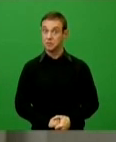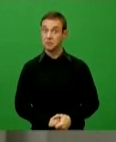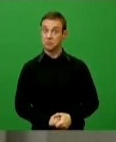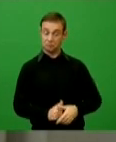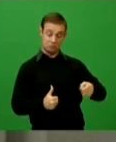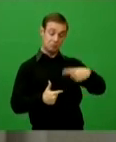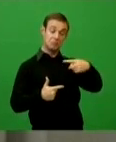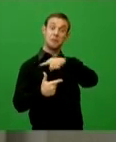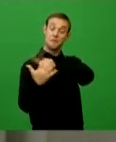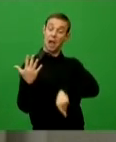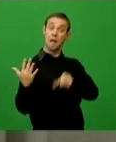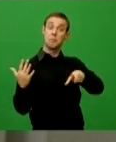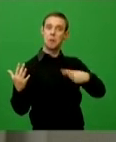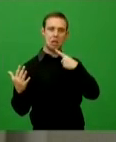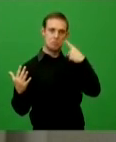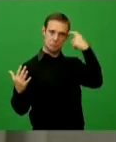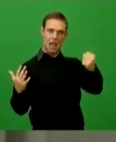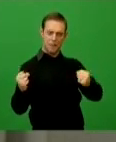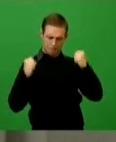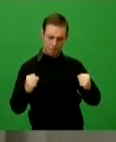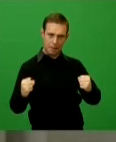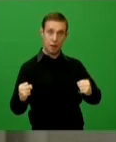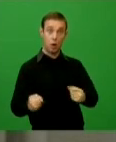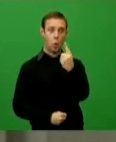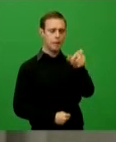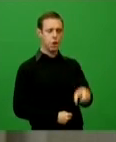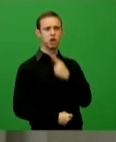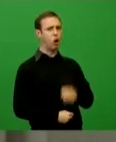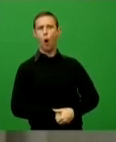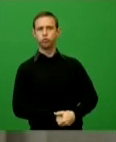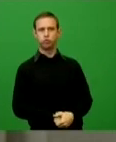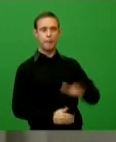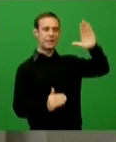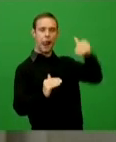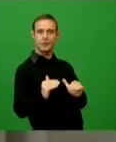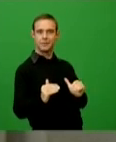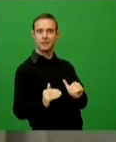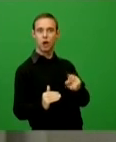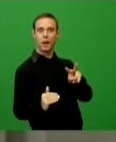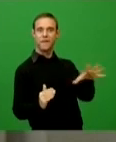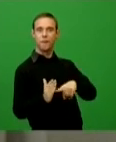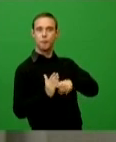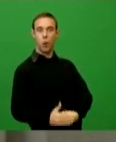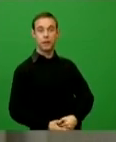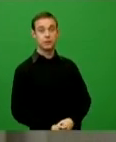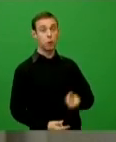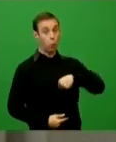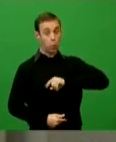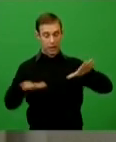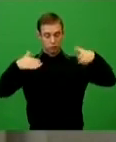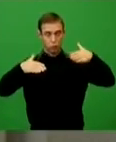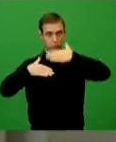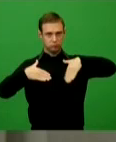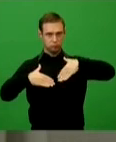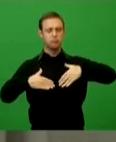an unchanged stance and 1 member preferred a 25 basis point reduction. The MPC is of the view that we